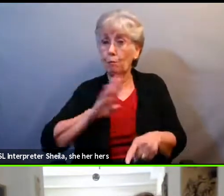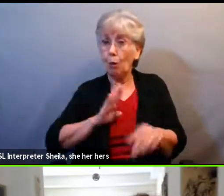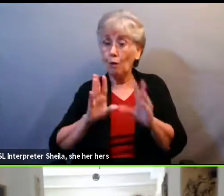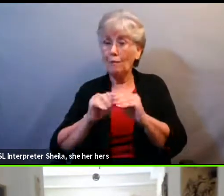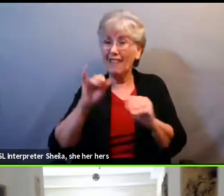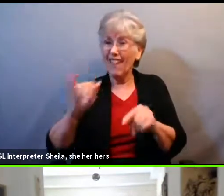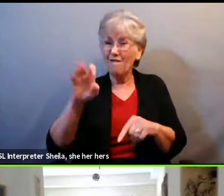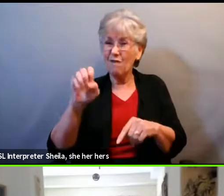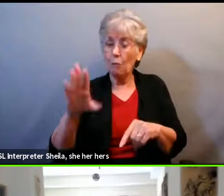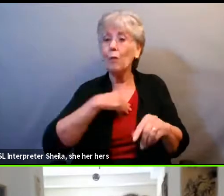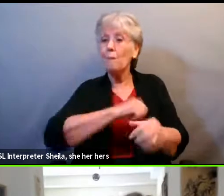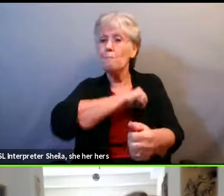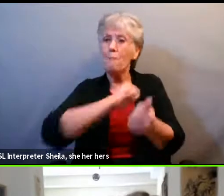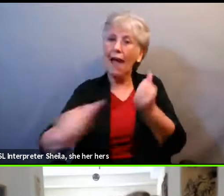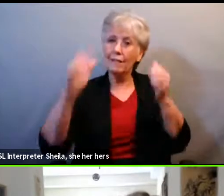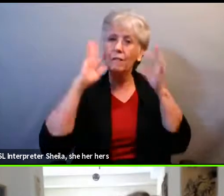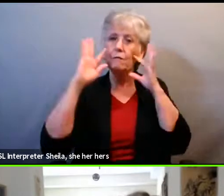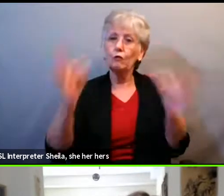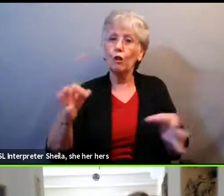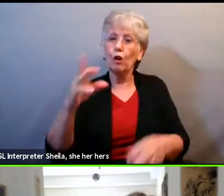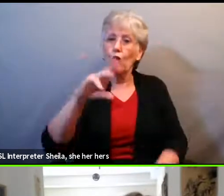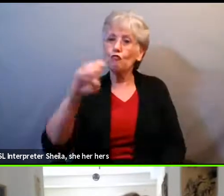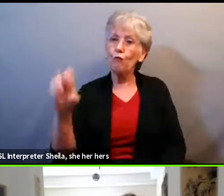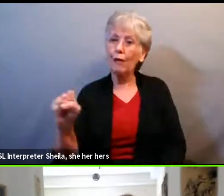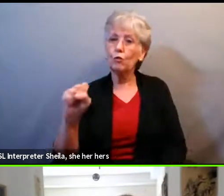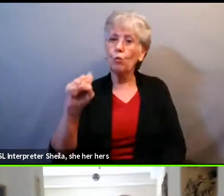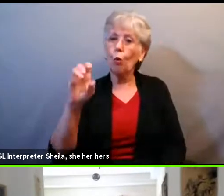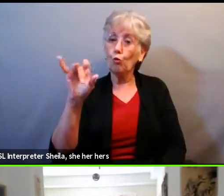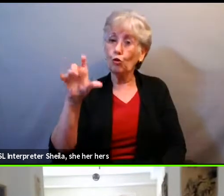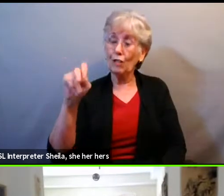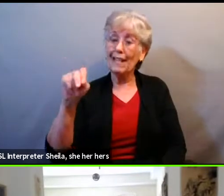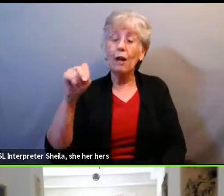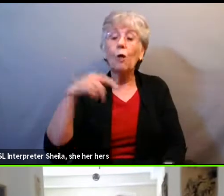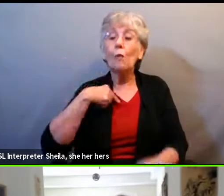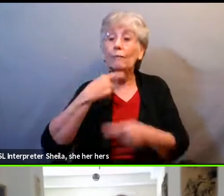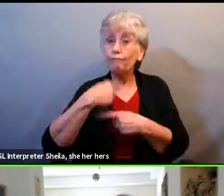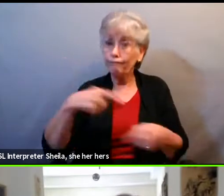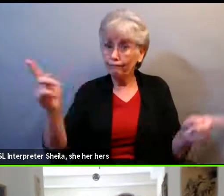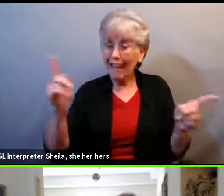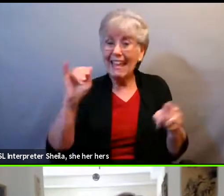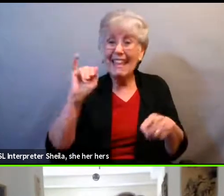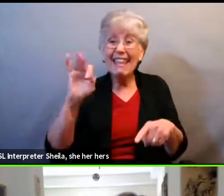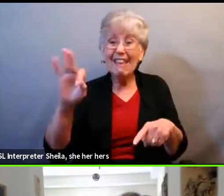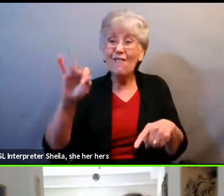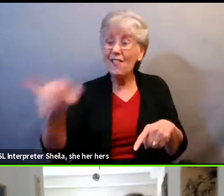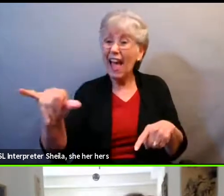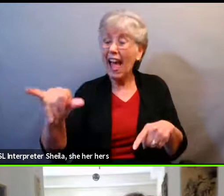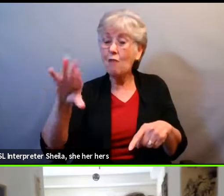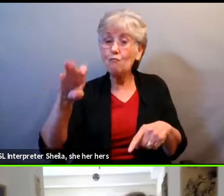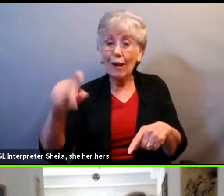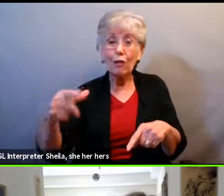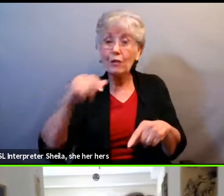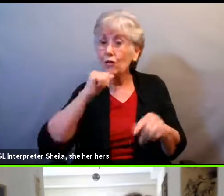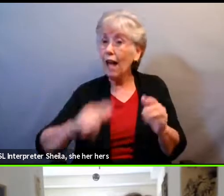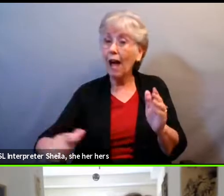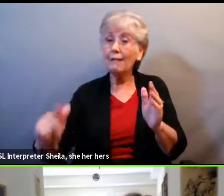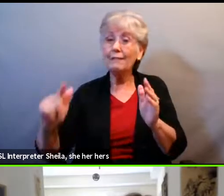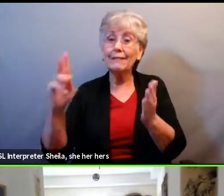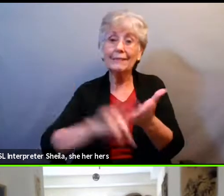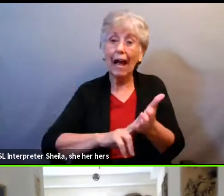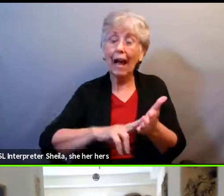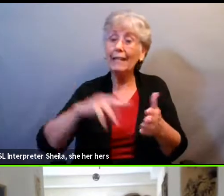a date that said, if the regulations were not signed by April, there would